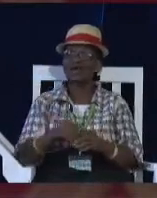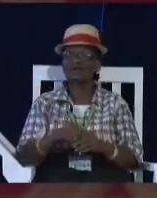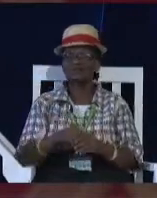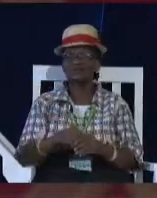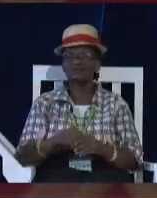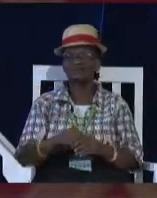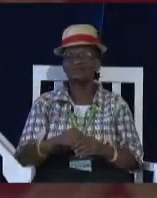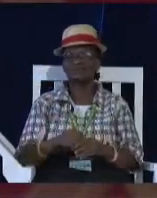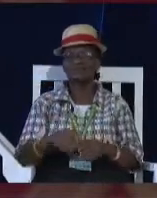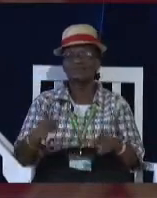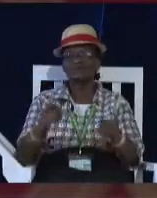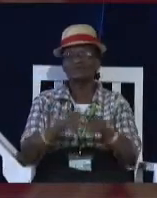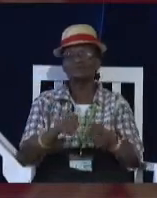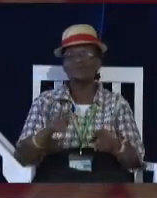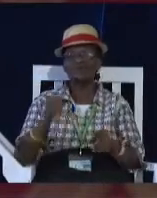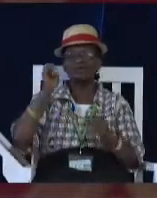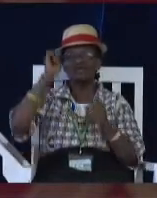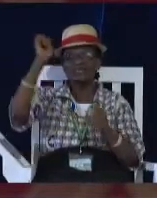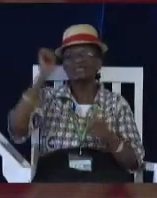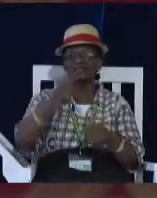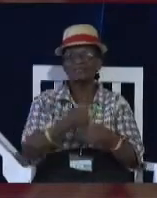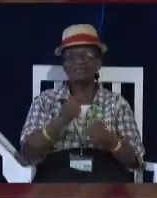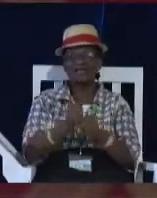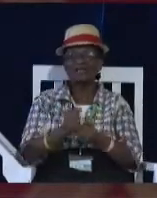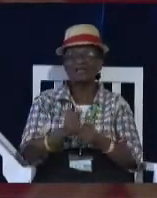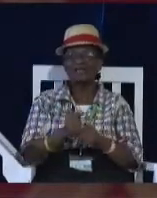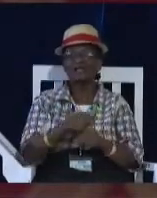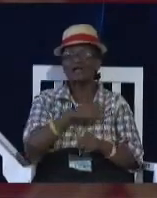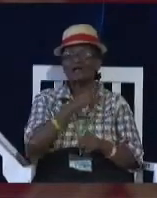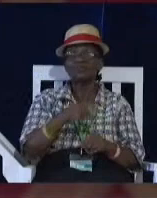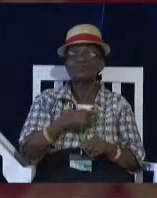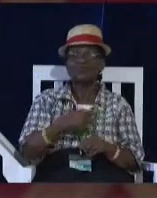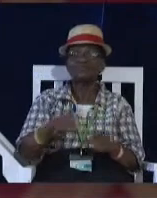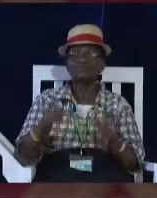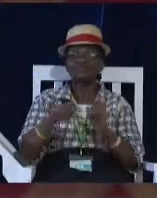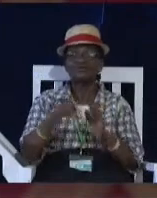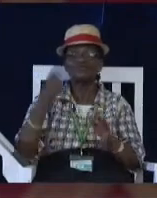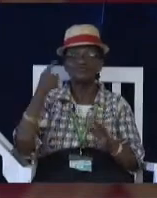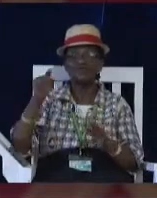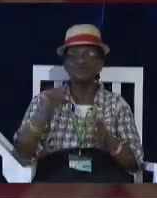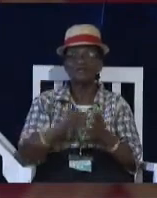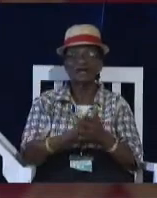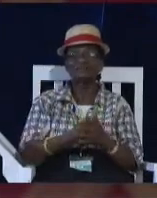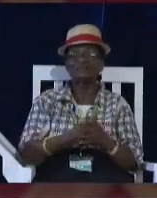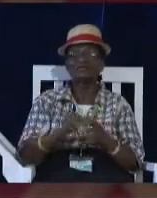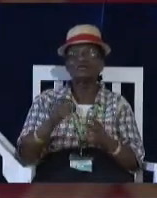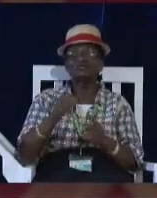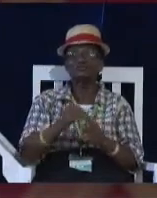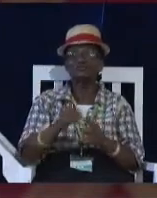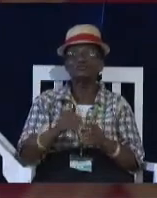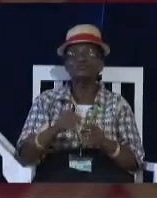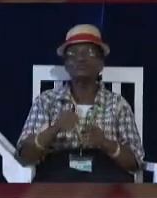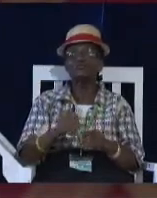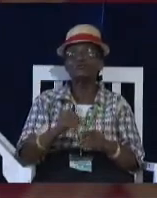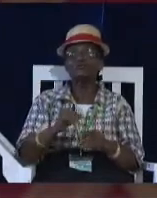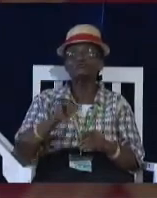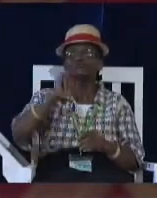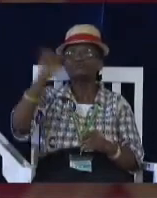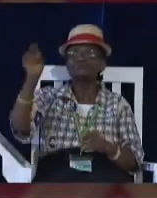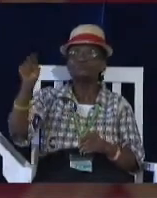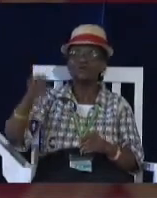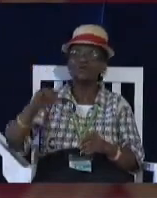So he made provision for that too in John chapter 14, verse 12. John 14, verse 12,